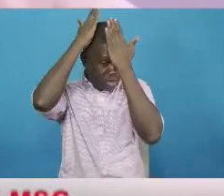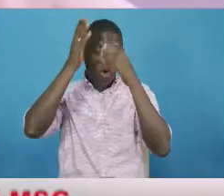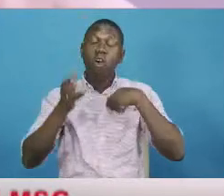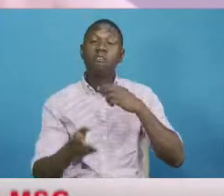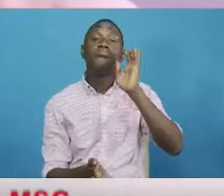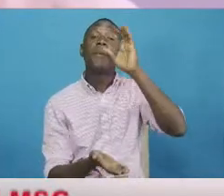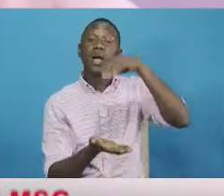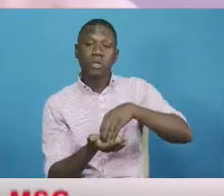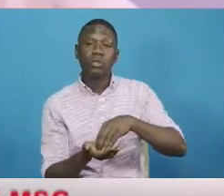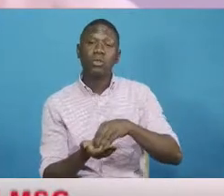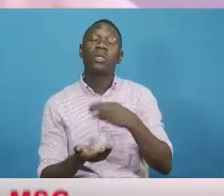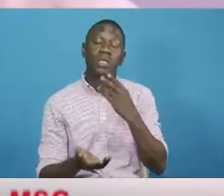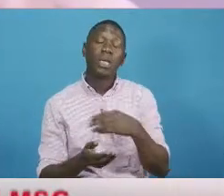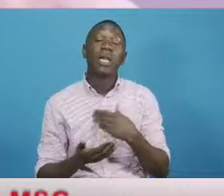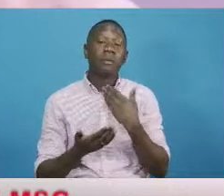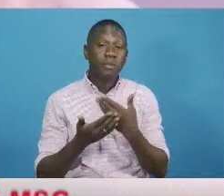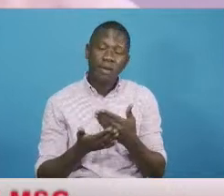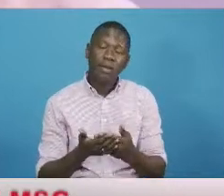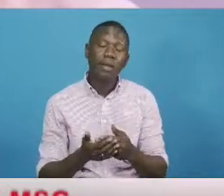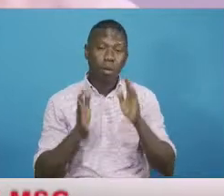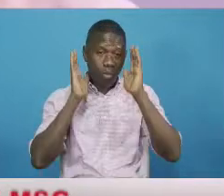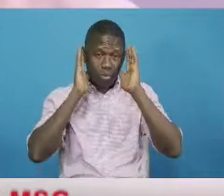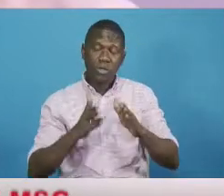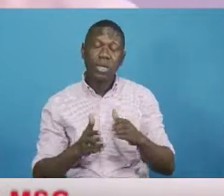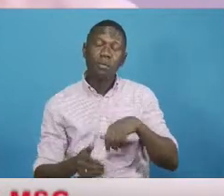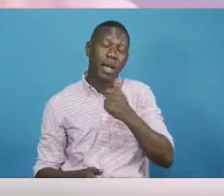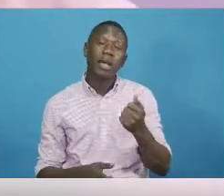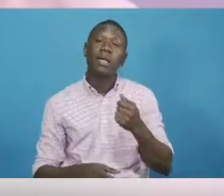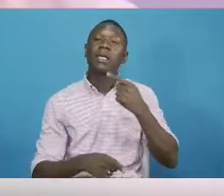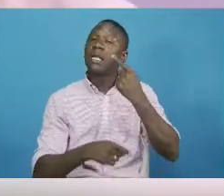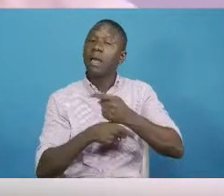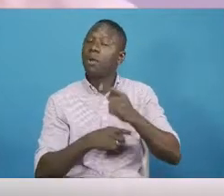Christians, Muslim friends and relatives, Gambians and